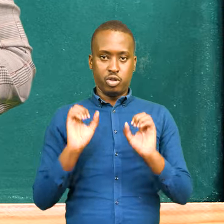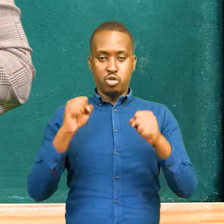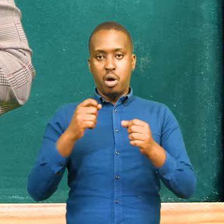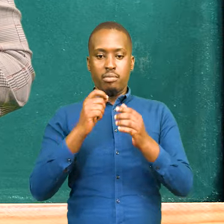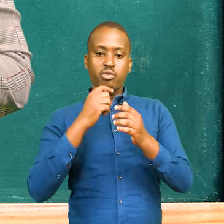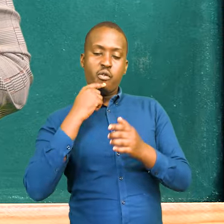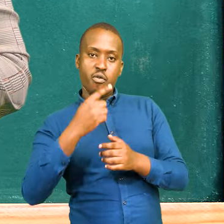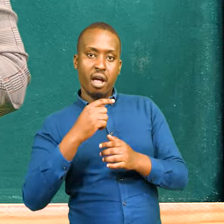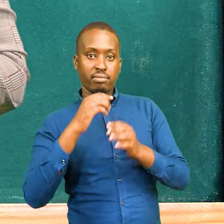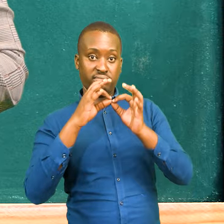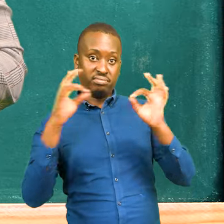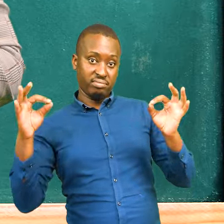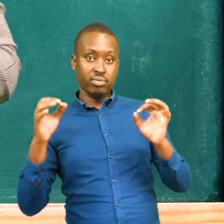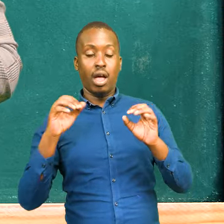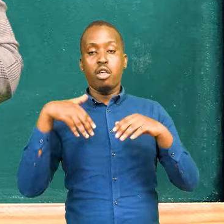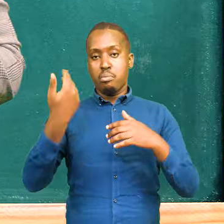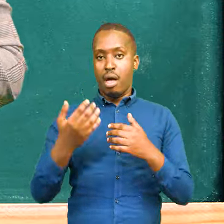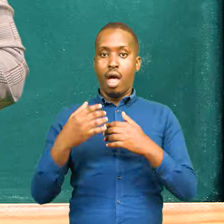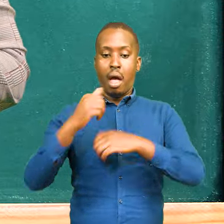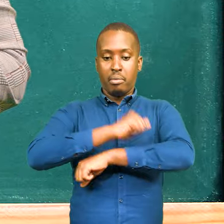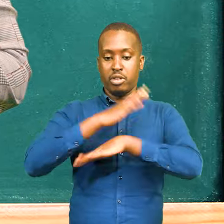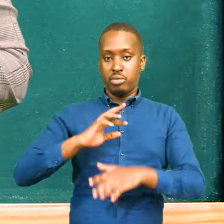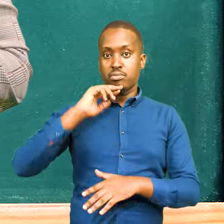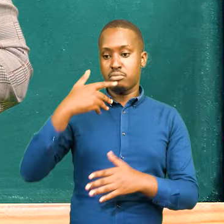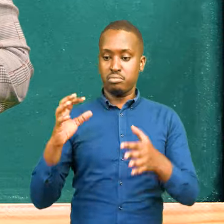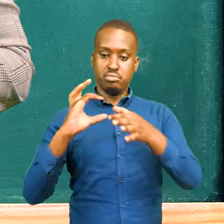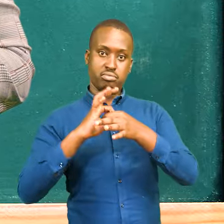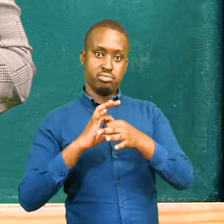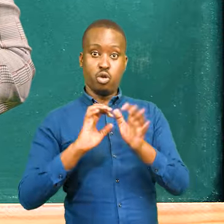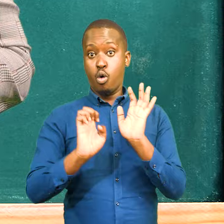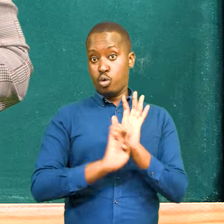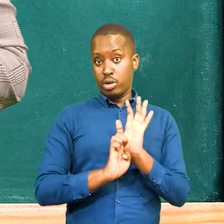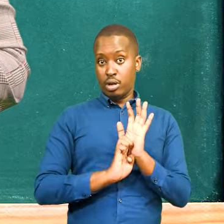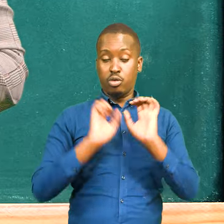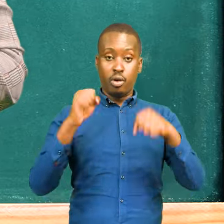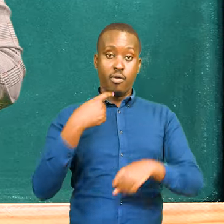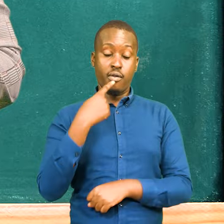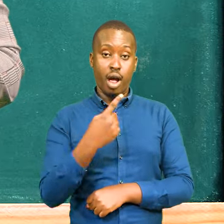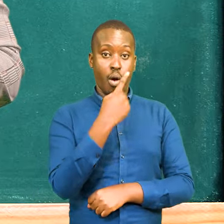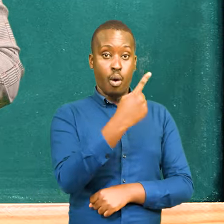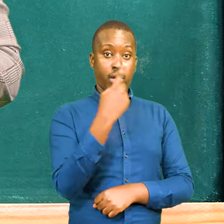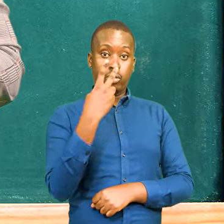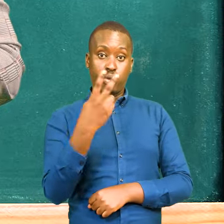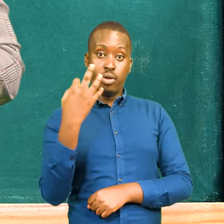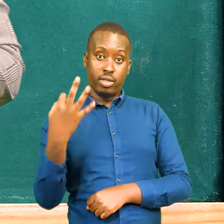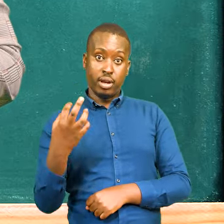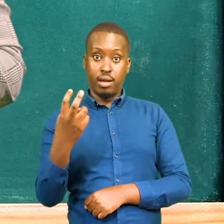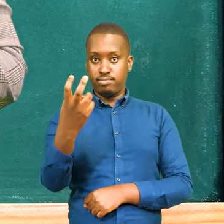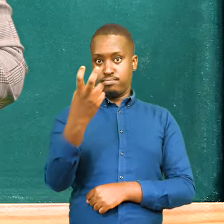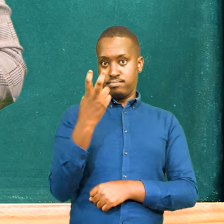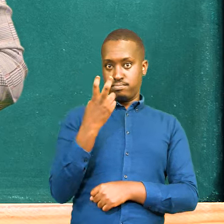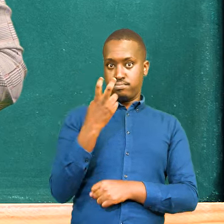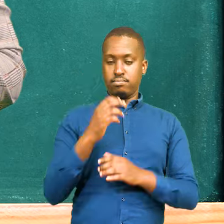out a phrase and your student will respond with a connecting phrase. For example, you might say, 1, 2, 3, eyes on